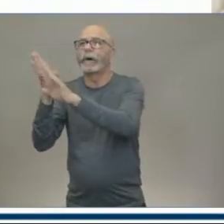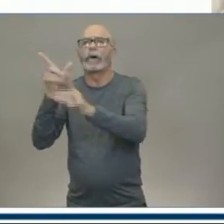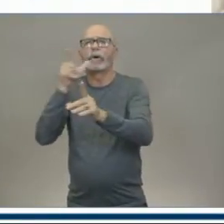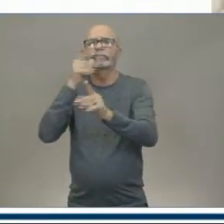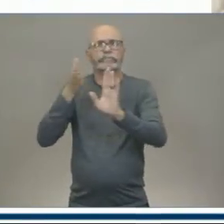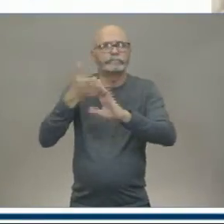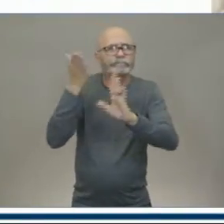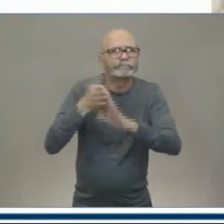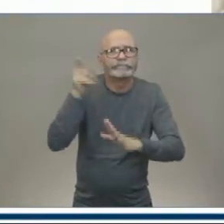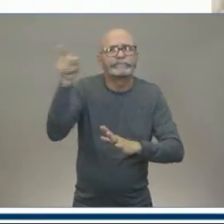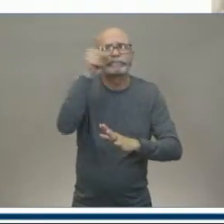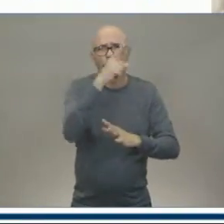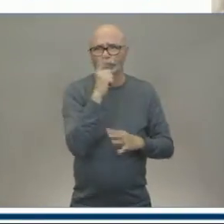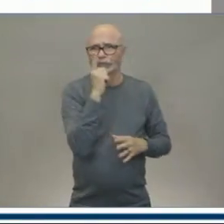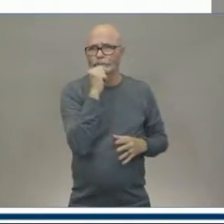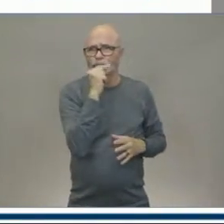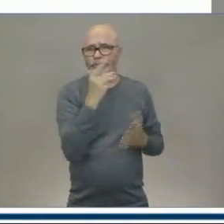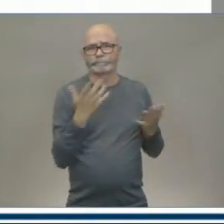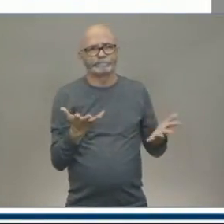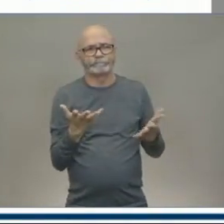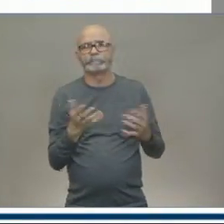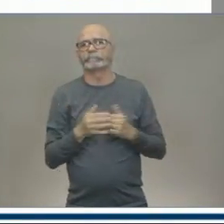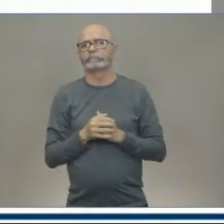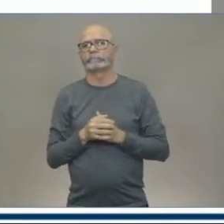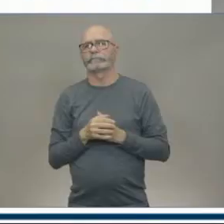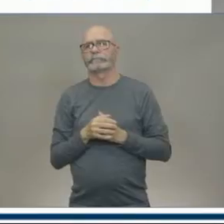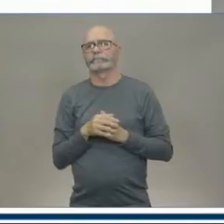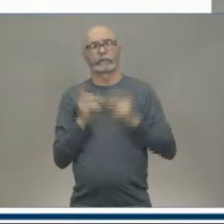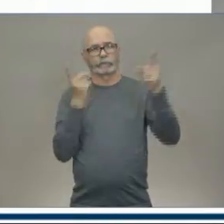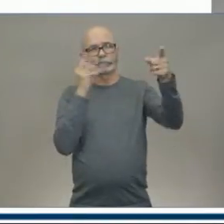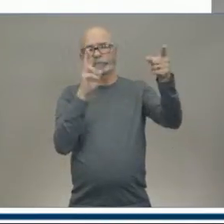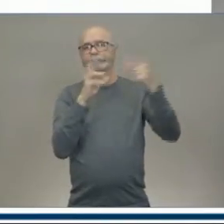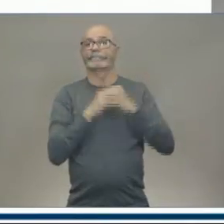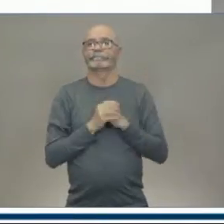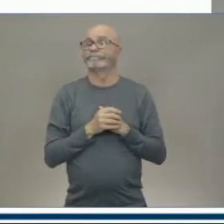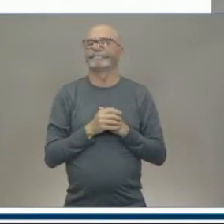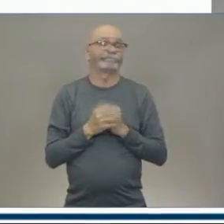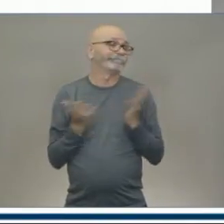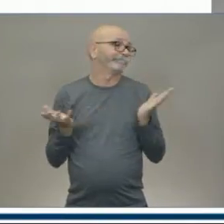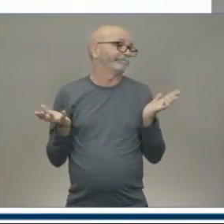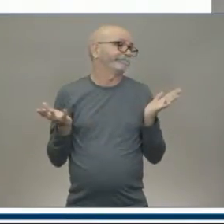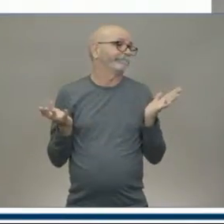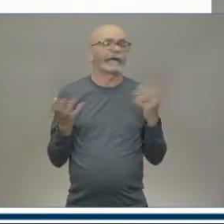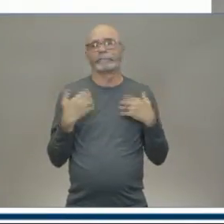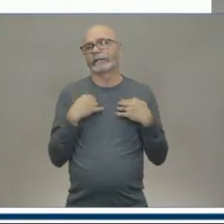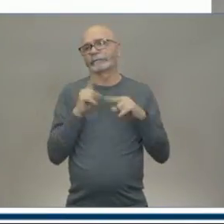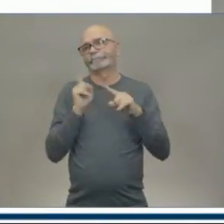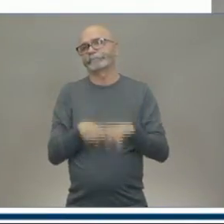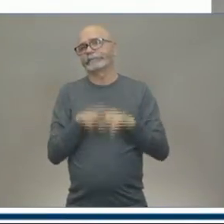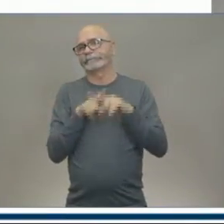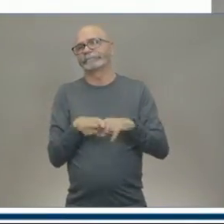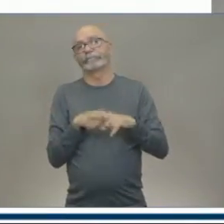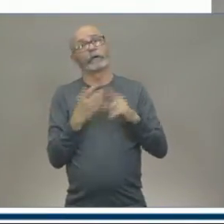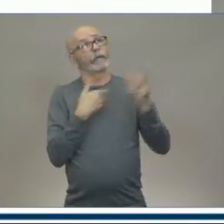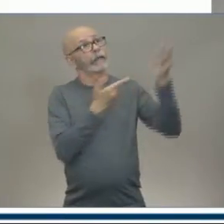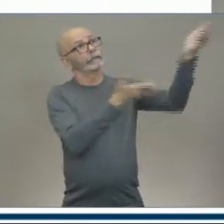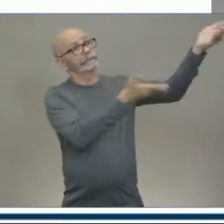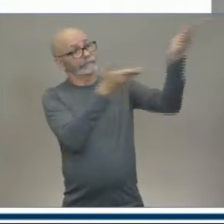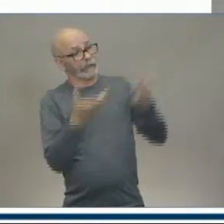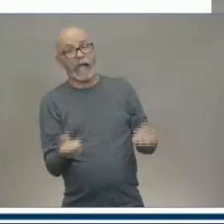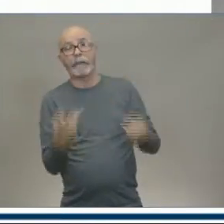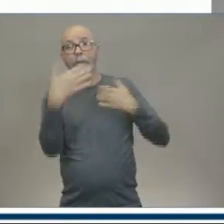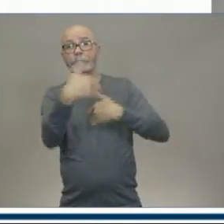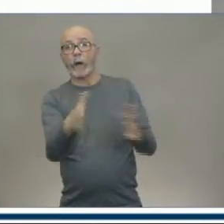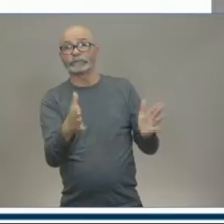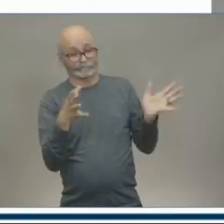this out? There's a range of options. A lot of it depends on the amount of vaccine we get. Also, the different vaccine